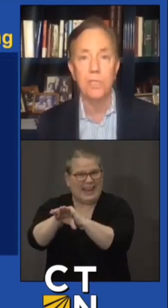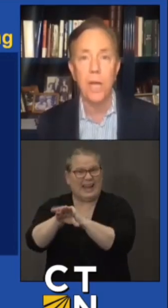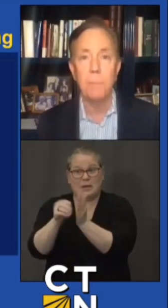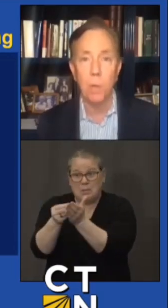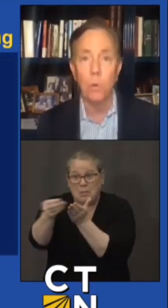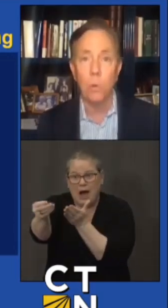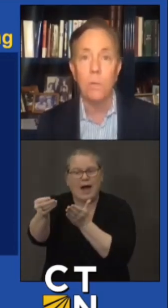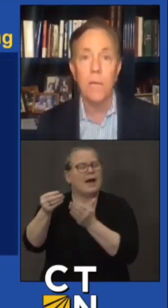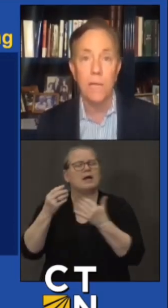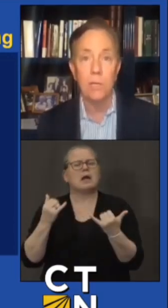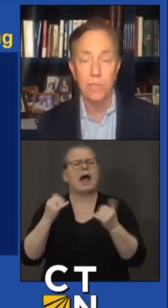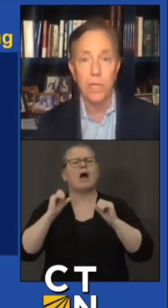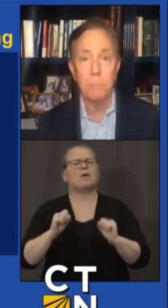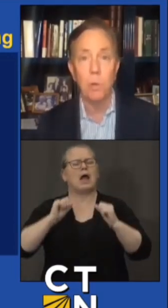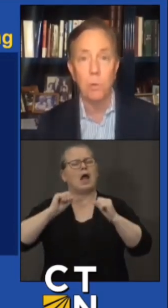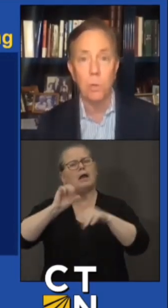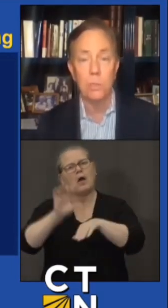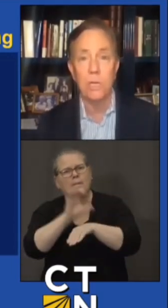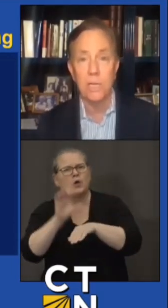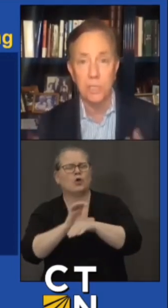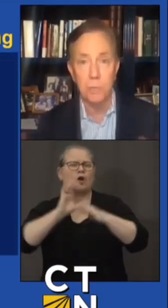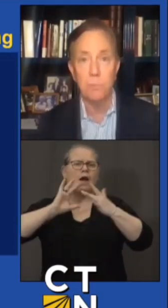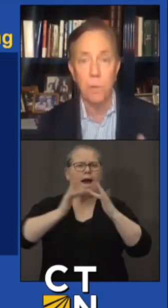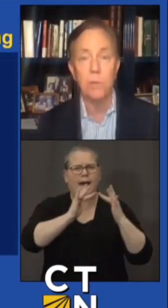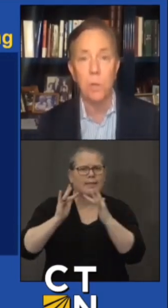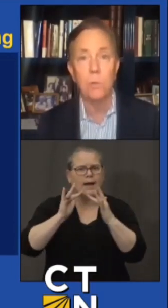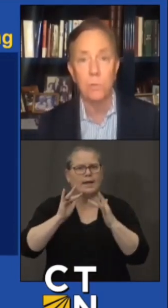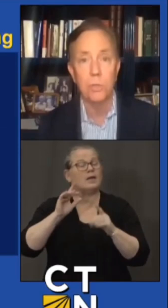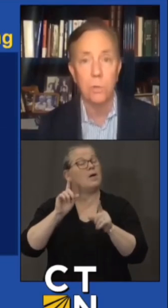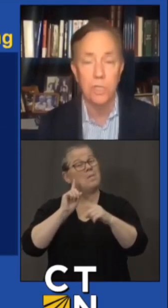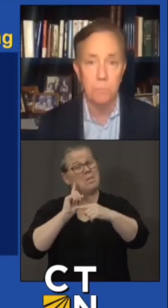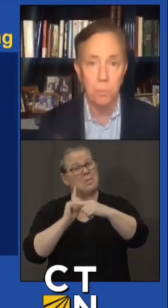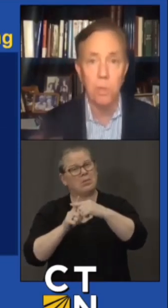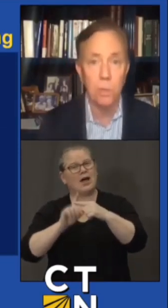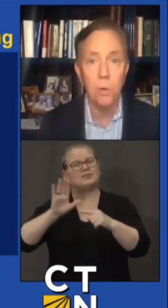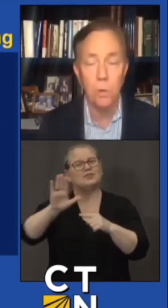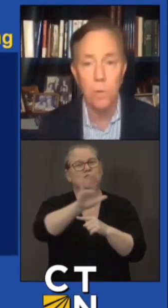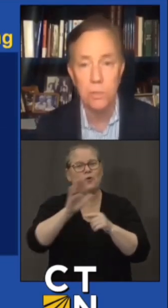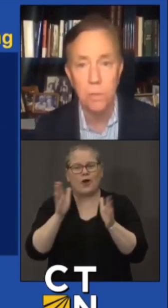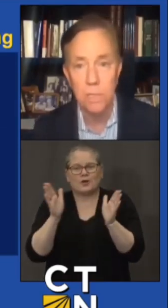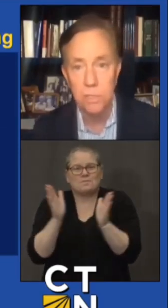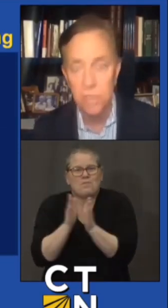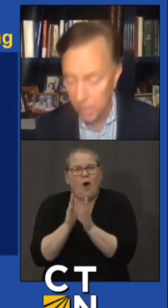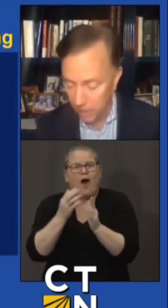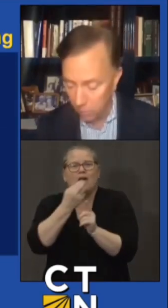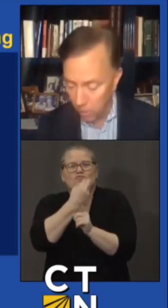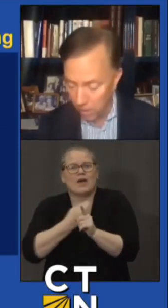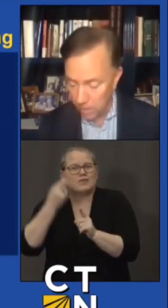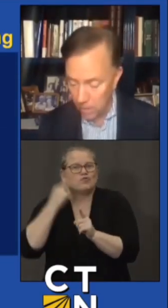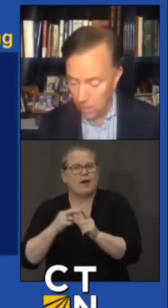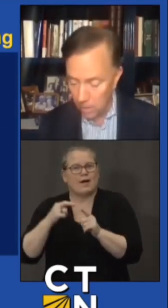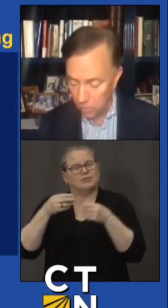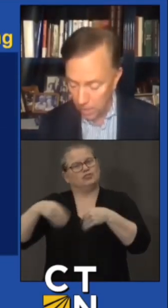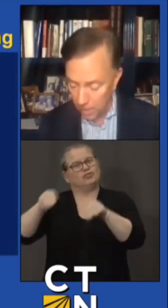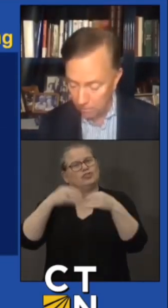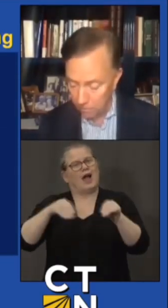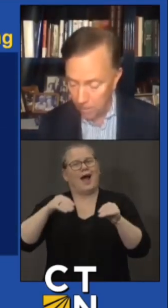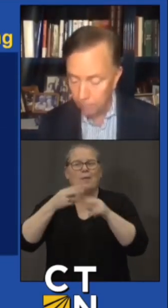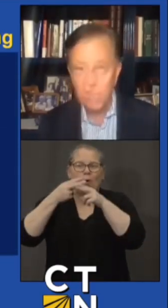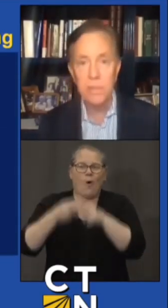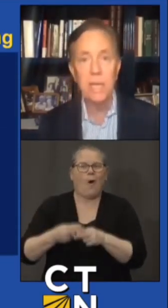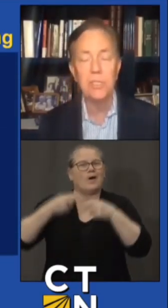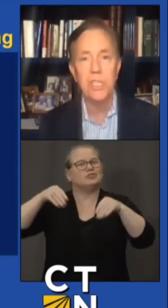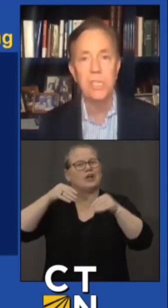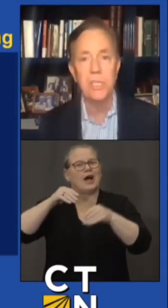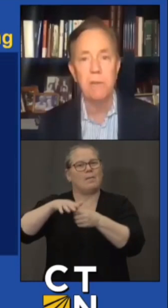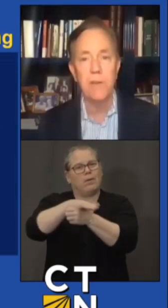you can shop local, and you can shop local on time. Support your local stores, support your local restaurants any way you can.